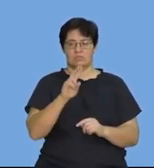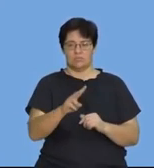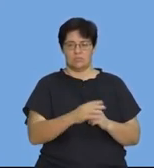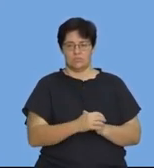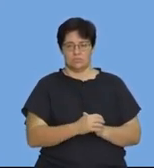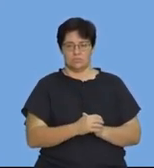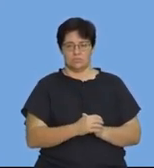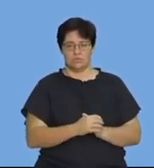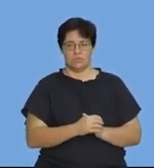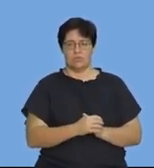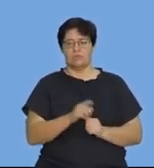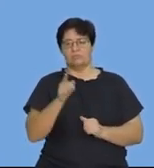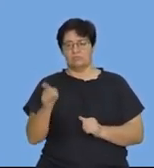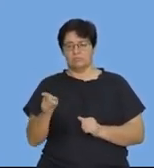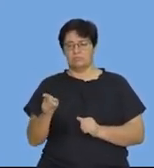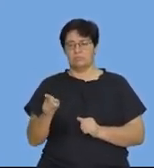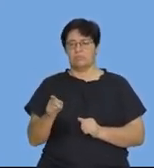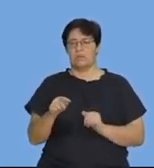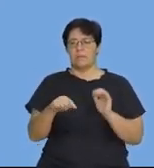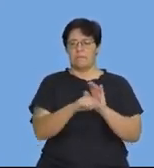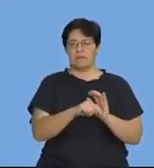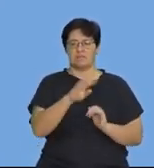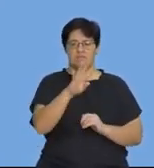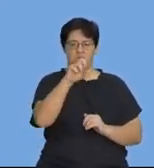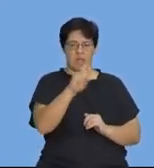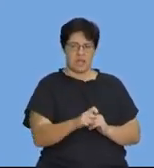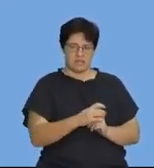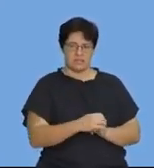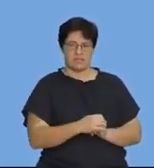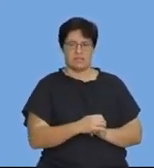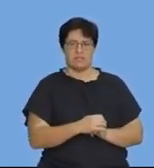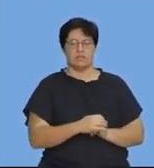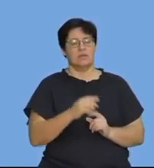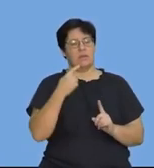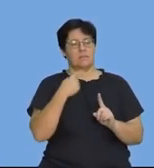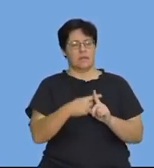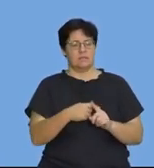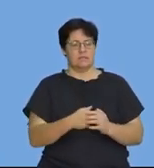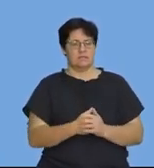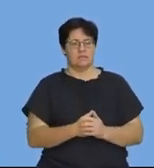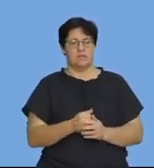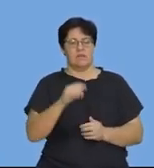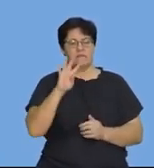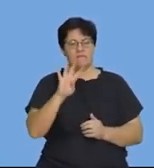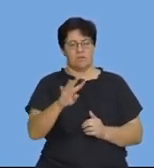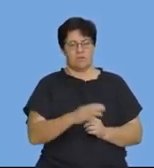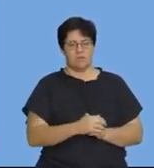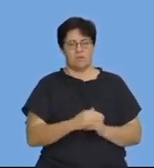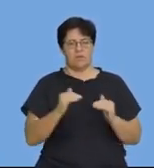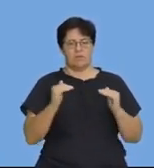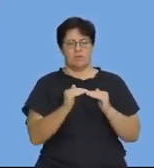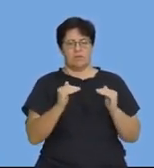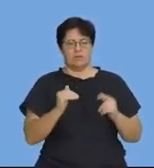on that side, it will become minus 4x and then plus 4 equal to